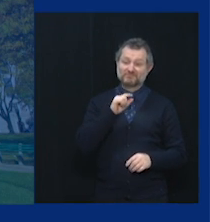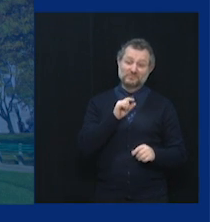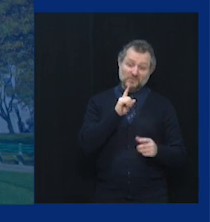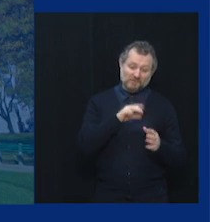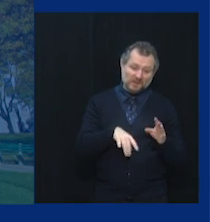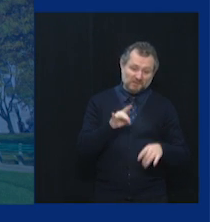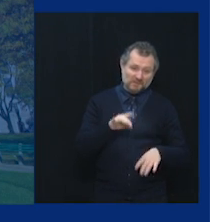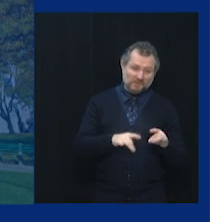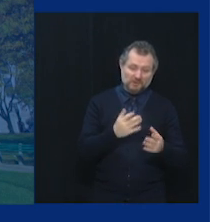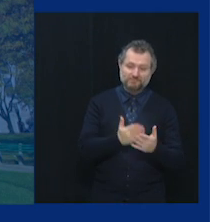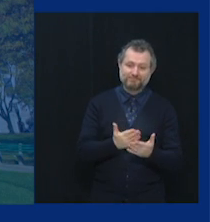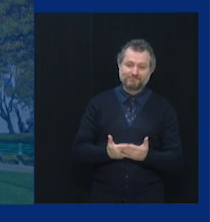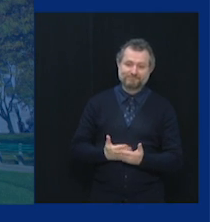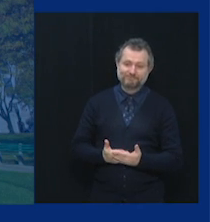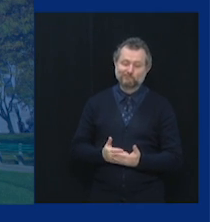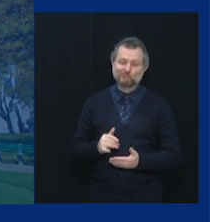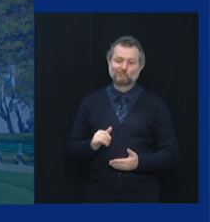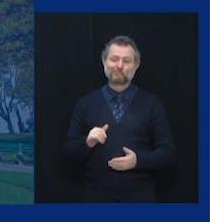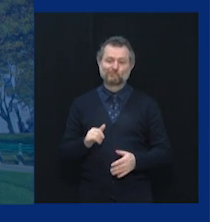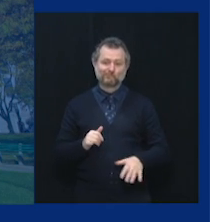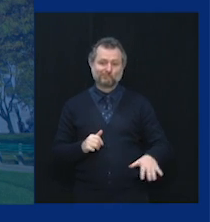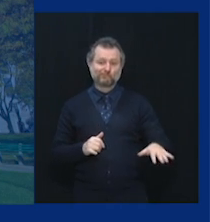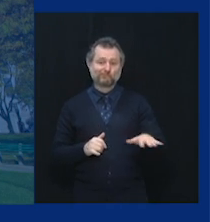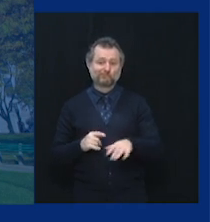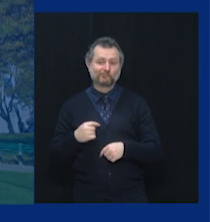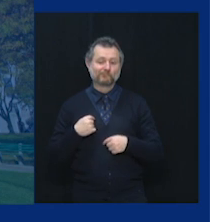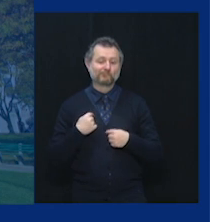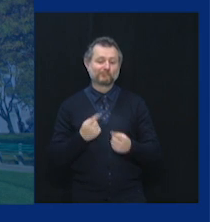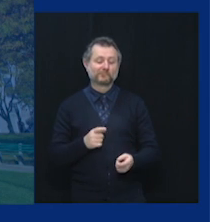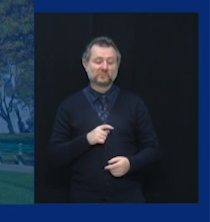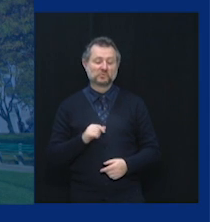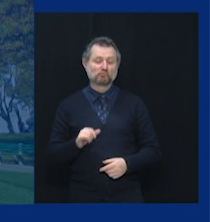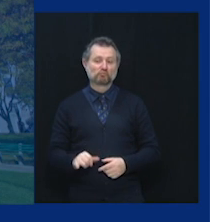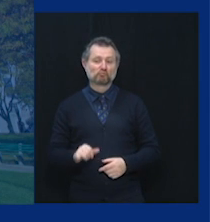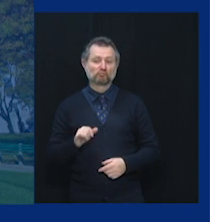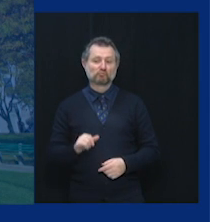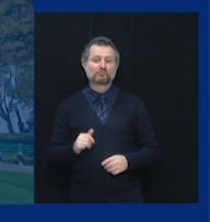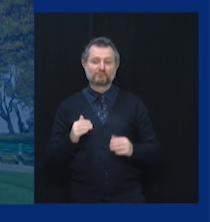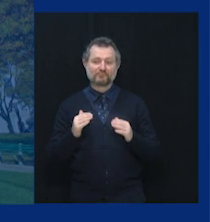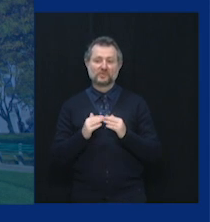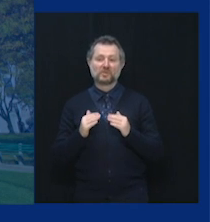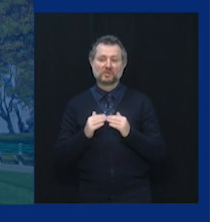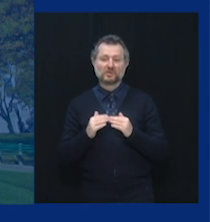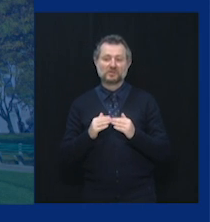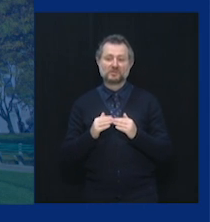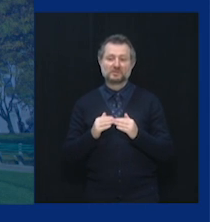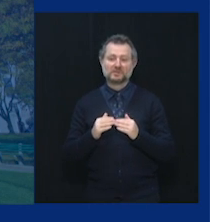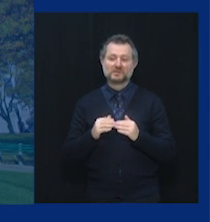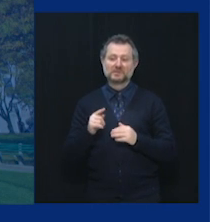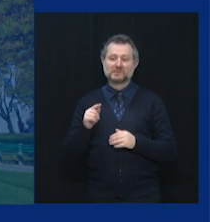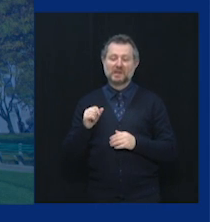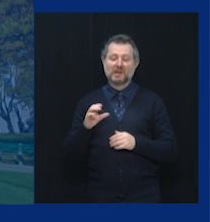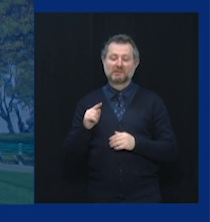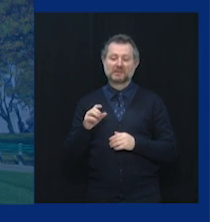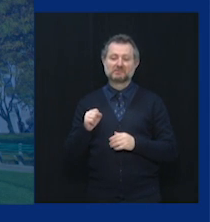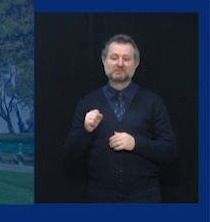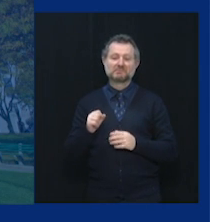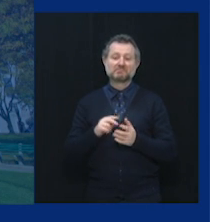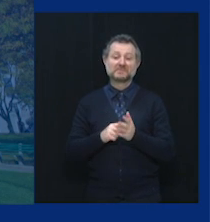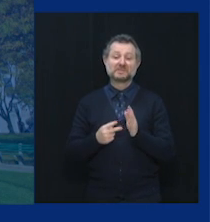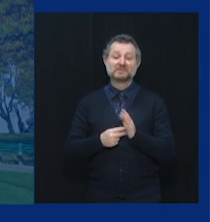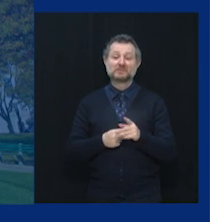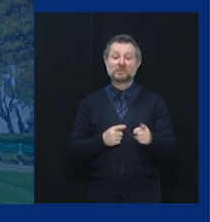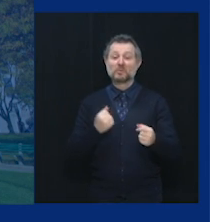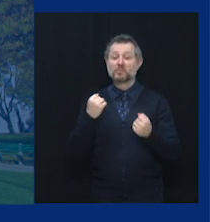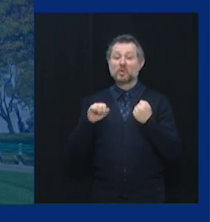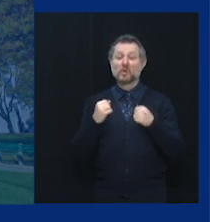been using unfair tactics against protesters for a very long time,